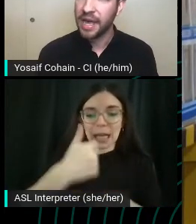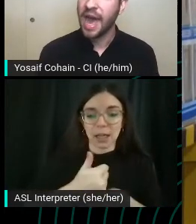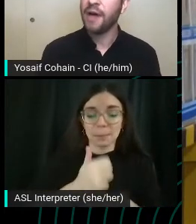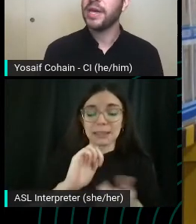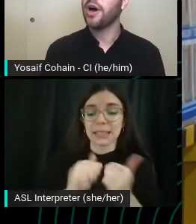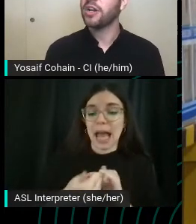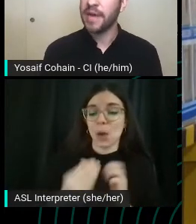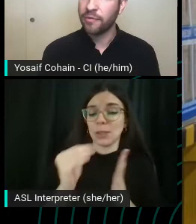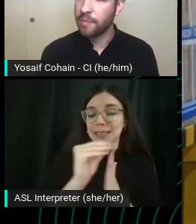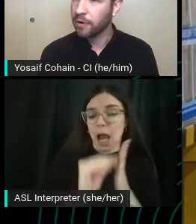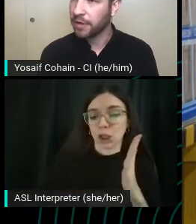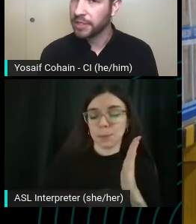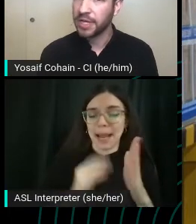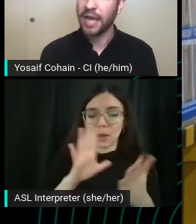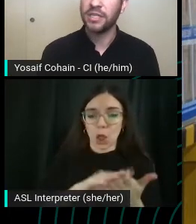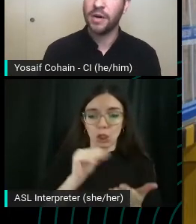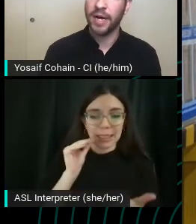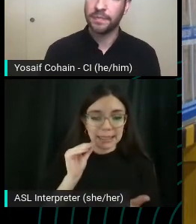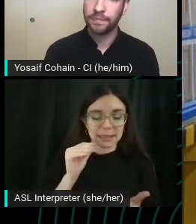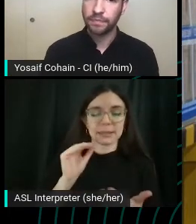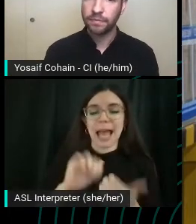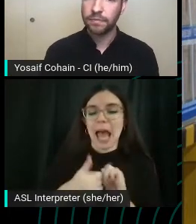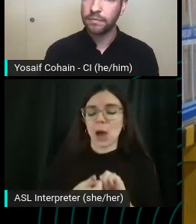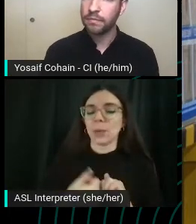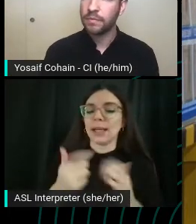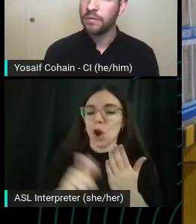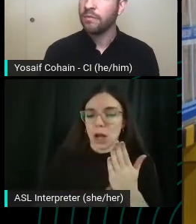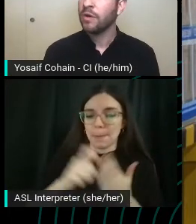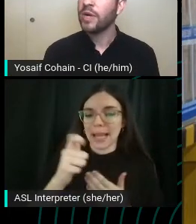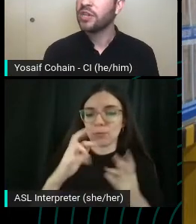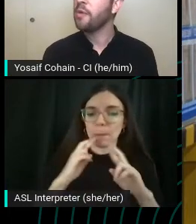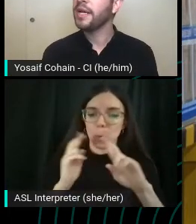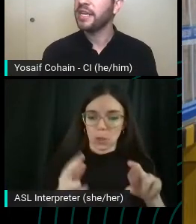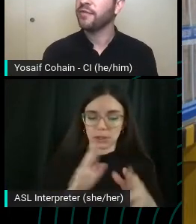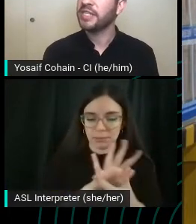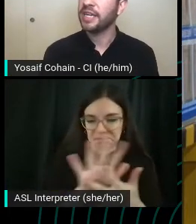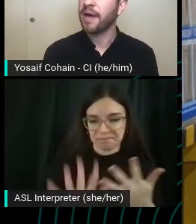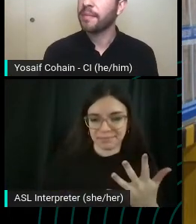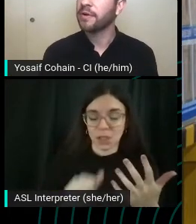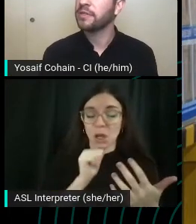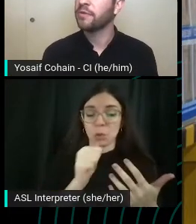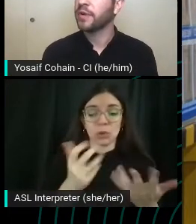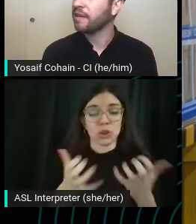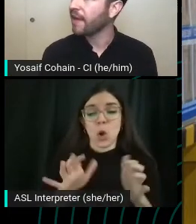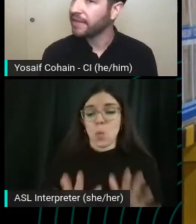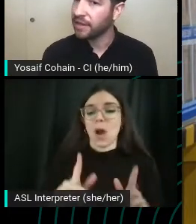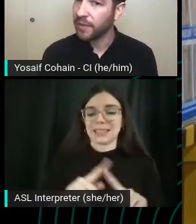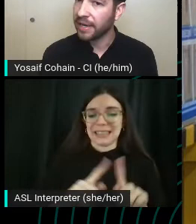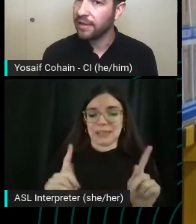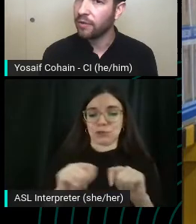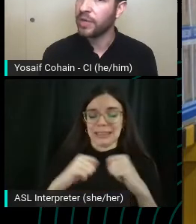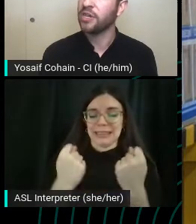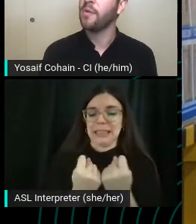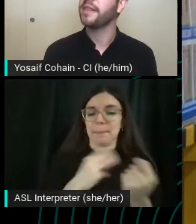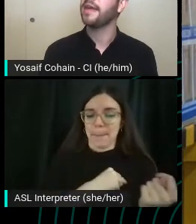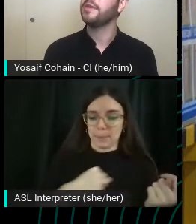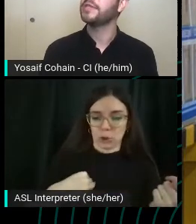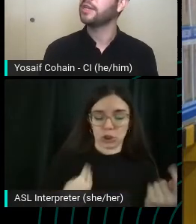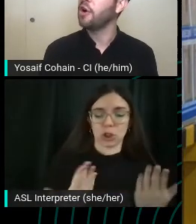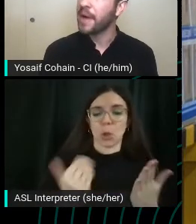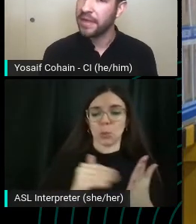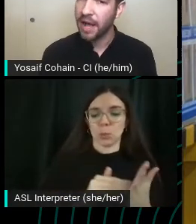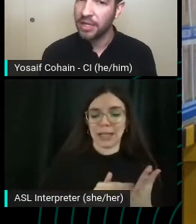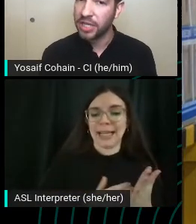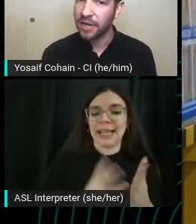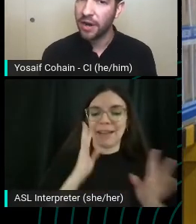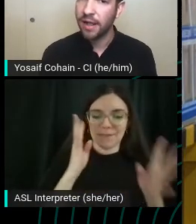learnings, how we automate reports, and so on. We don't want different team members reinventing the wheel. We don't want them using